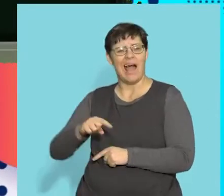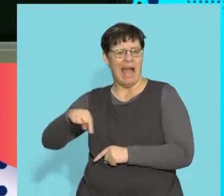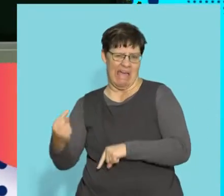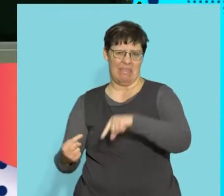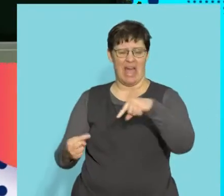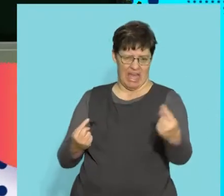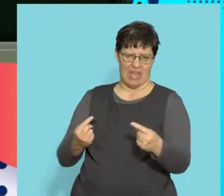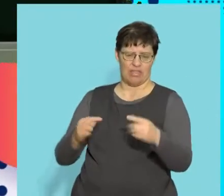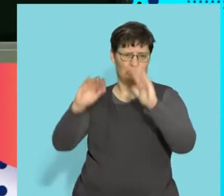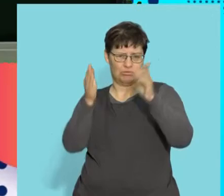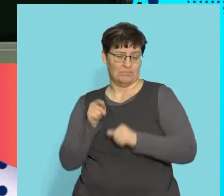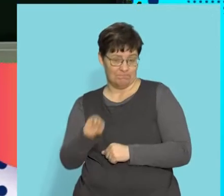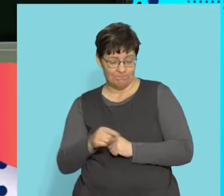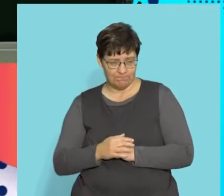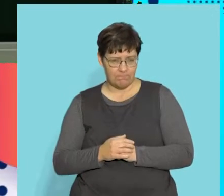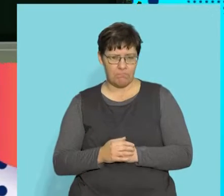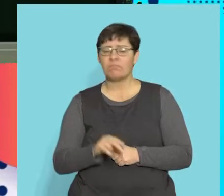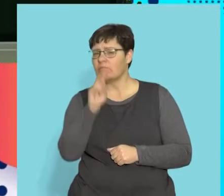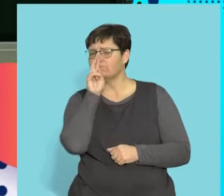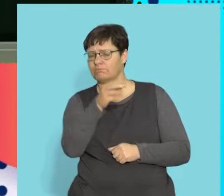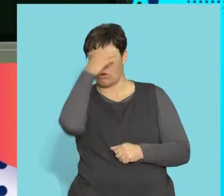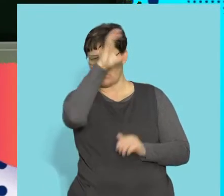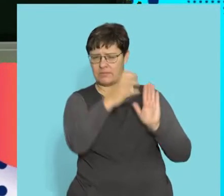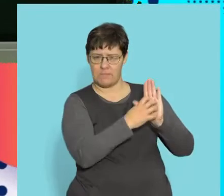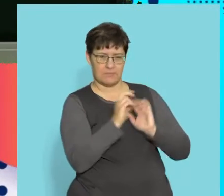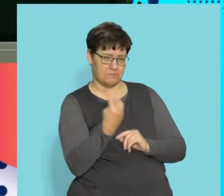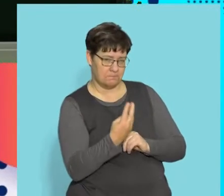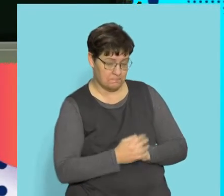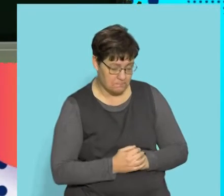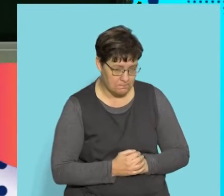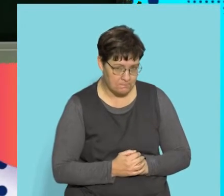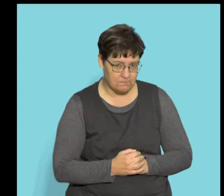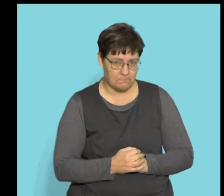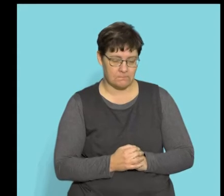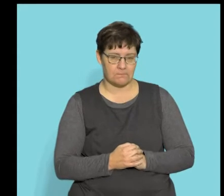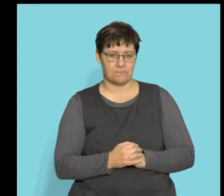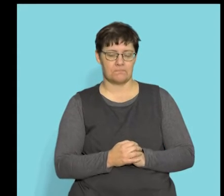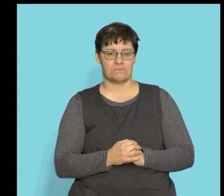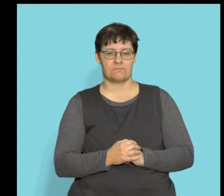types of shapes. But let's first have a look at the concept map together.